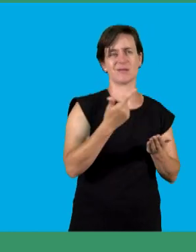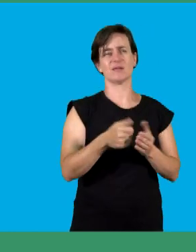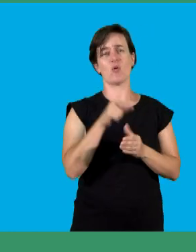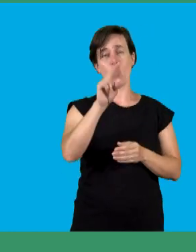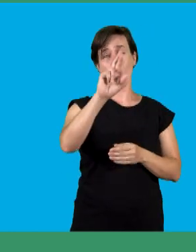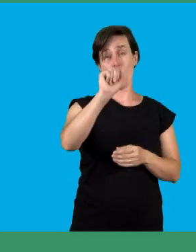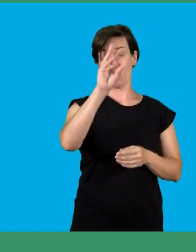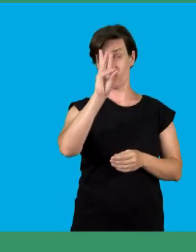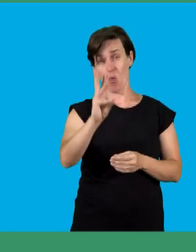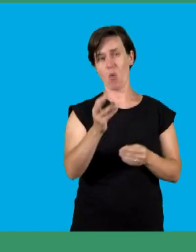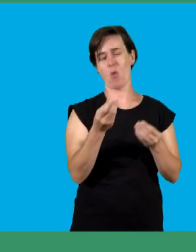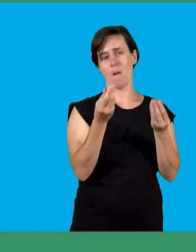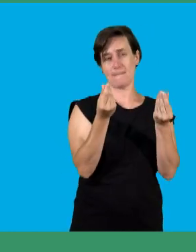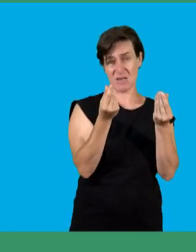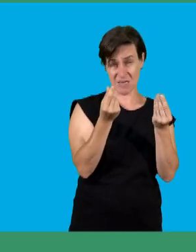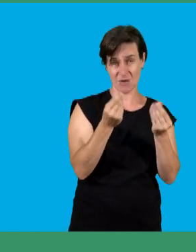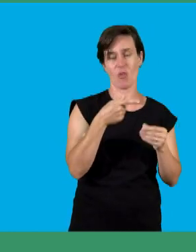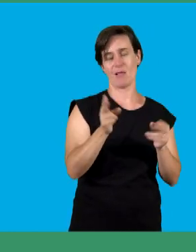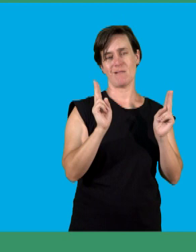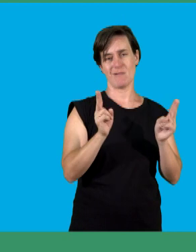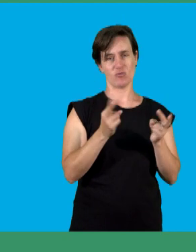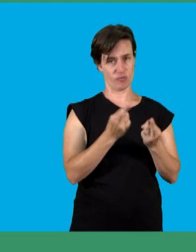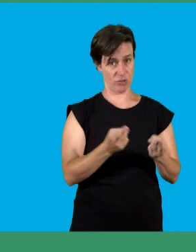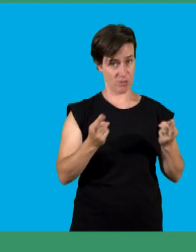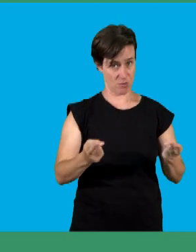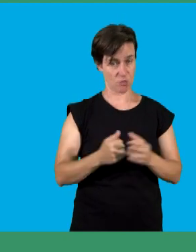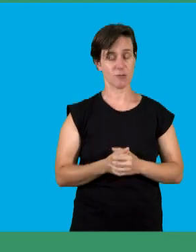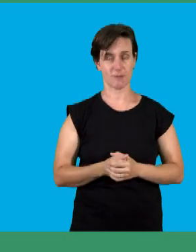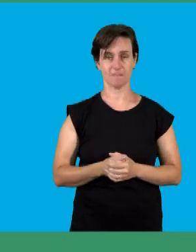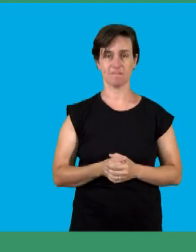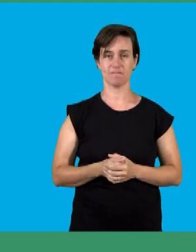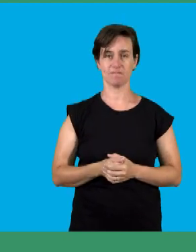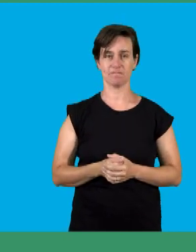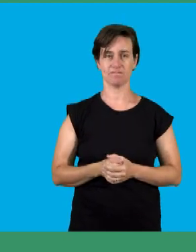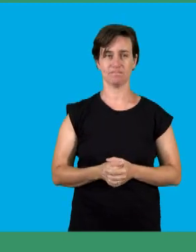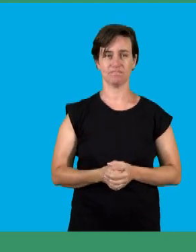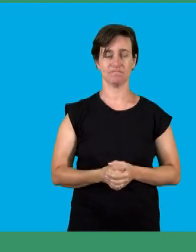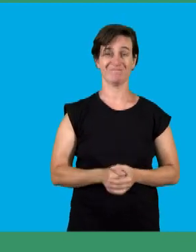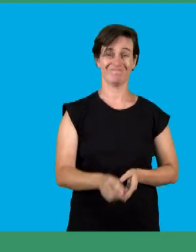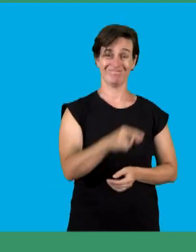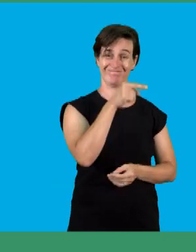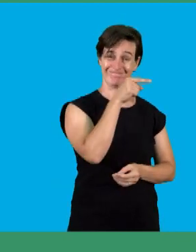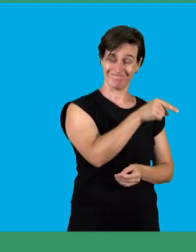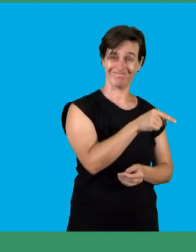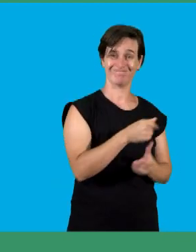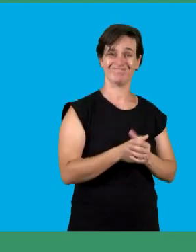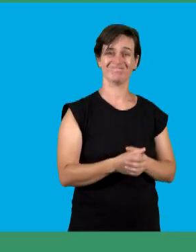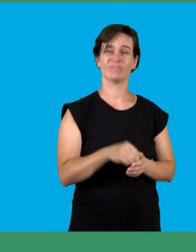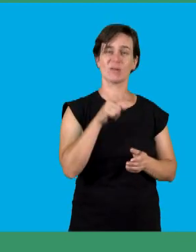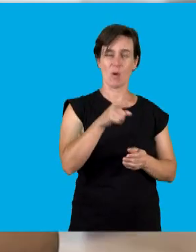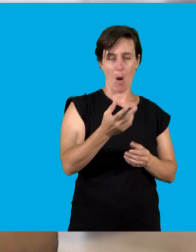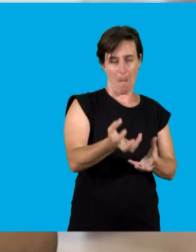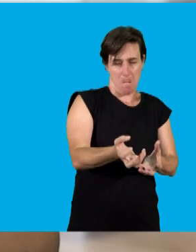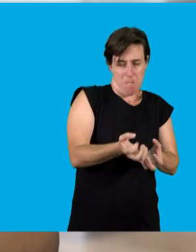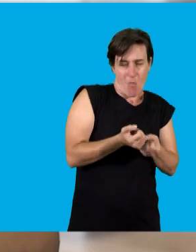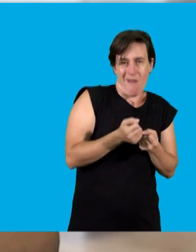or cultivating of raw materials and natural resources. So obviously our primary sector deals with